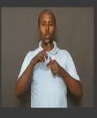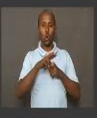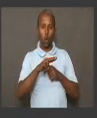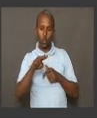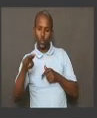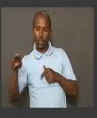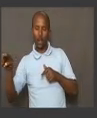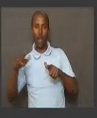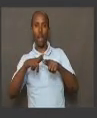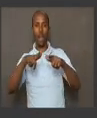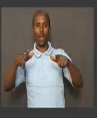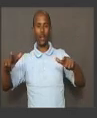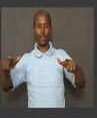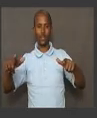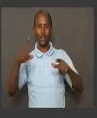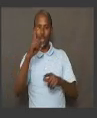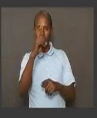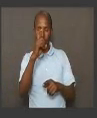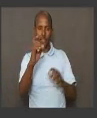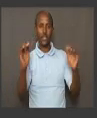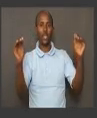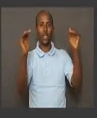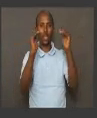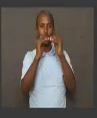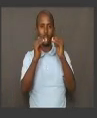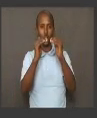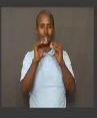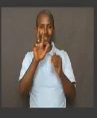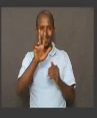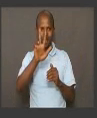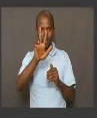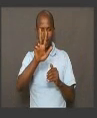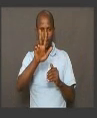horizontal line, x equals 3.